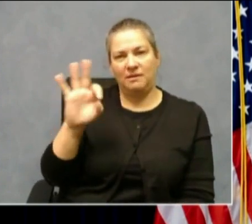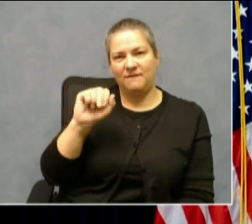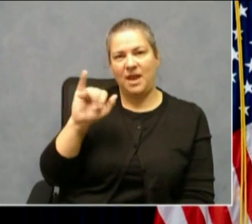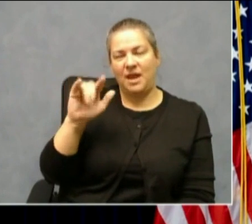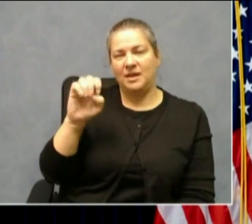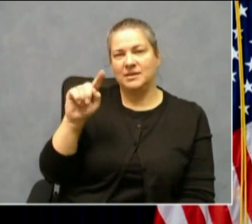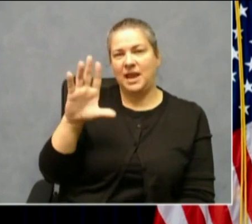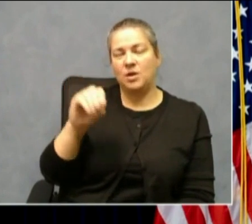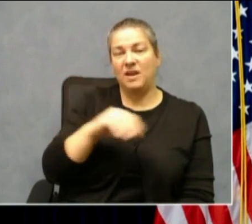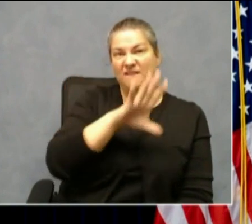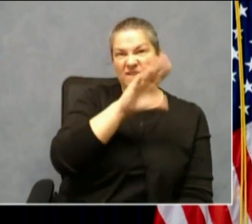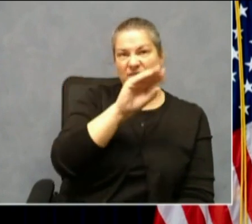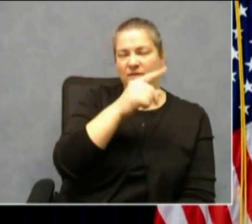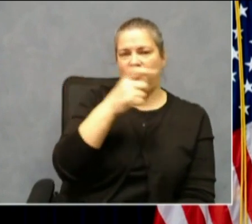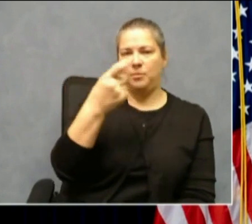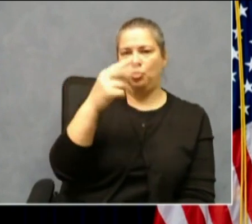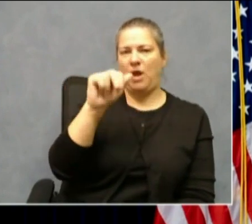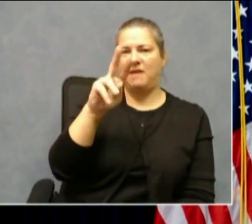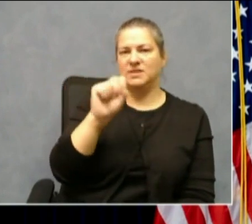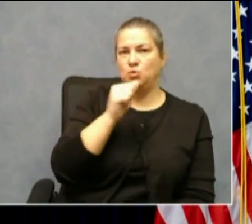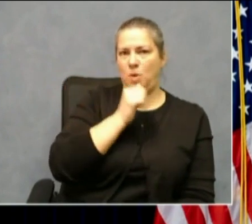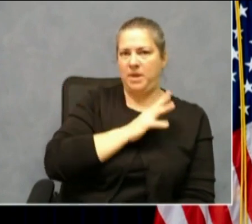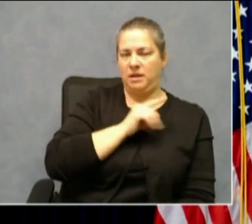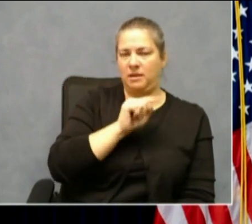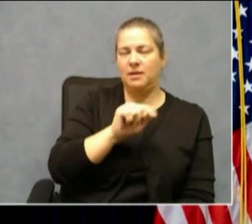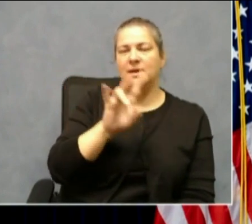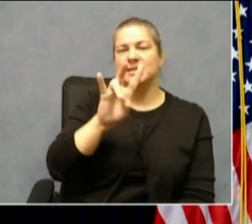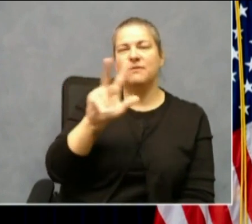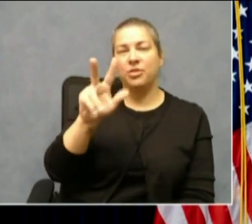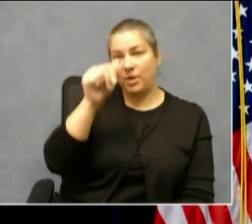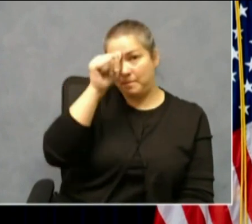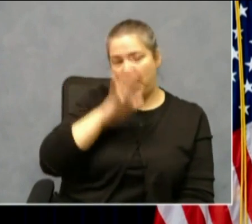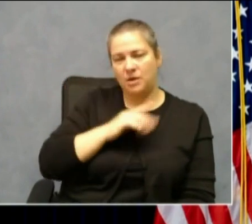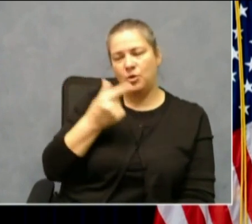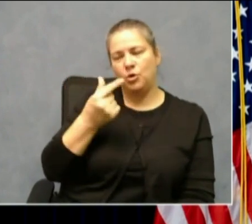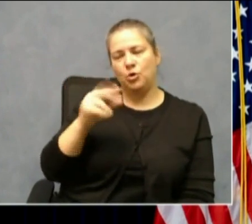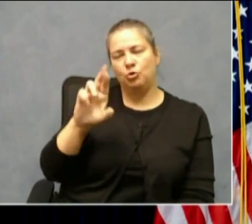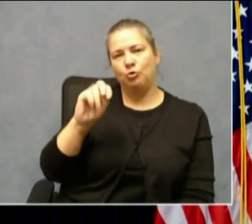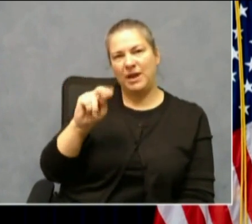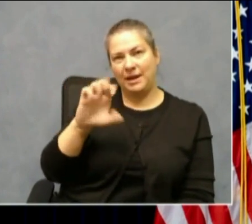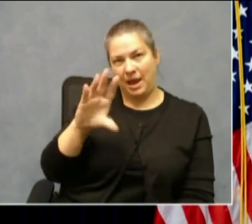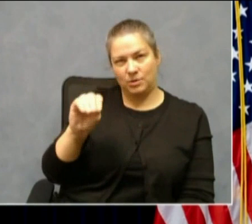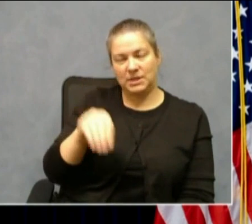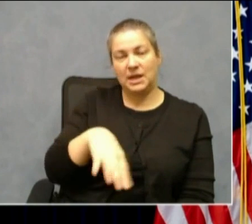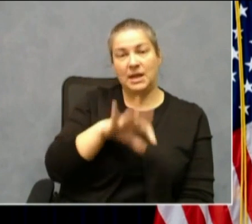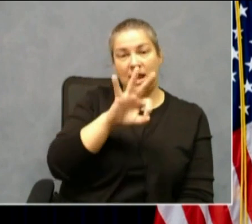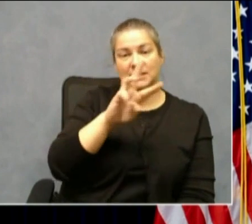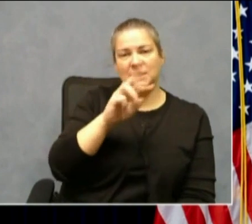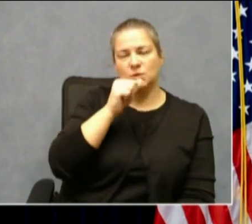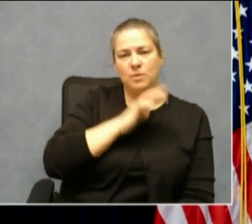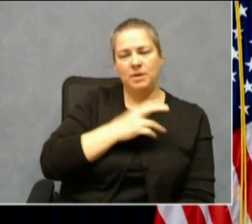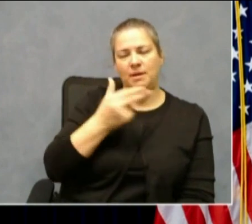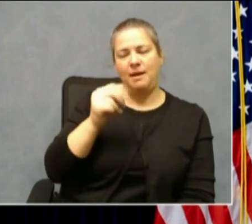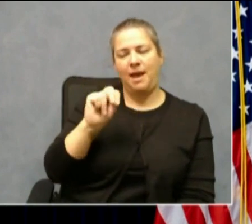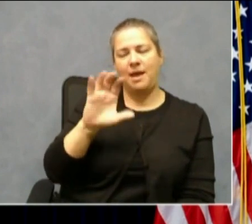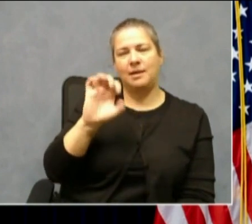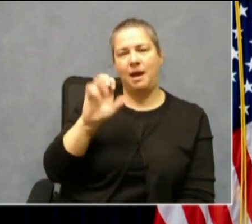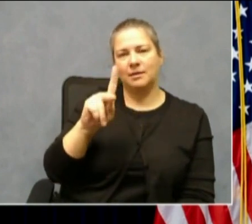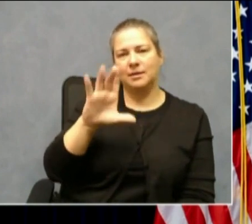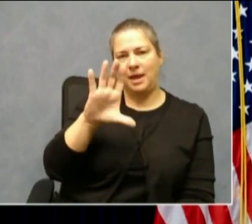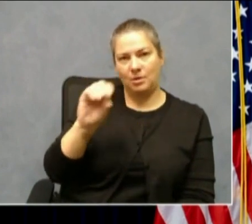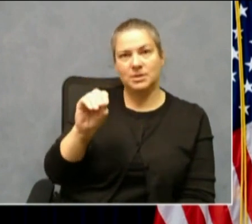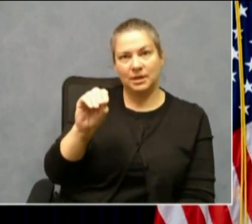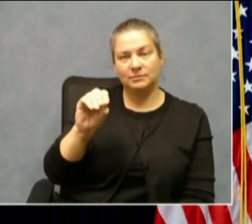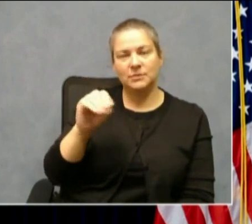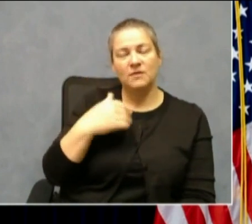from Graves County, 73-year-old man from Greene County, 96-year-old woman from Hancock County. We lost 2